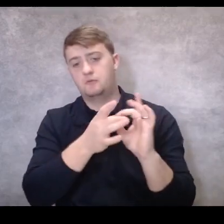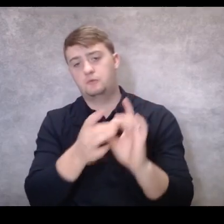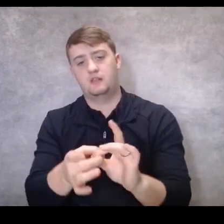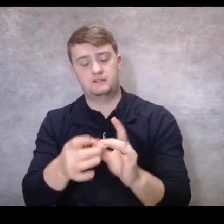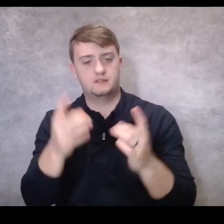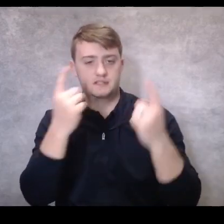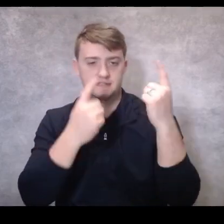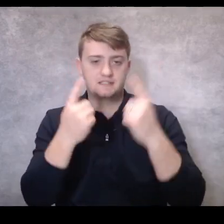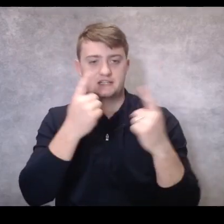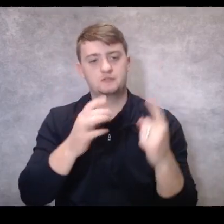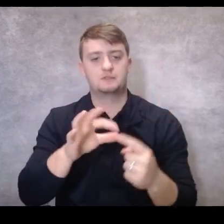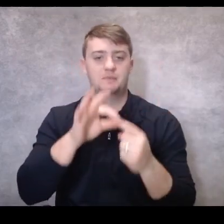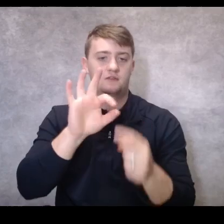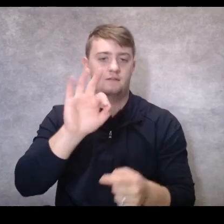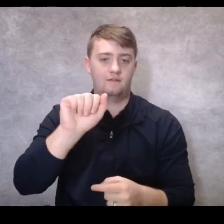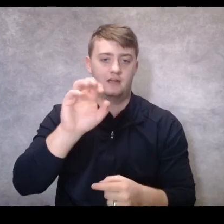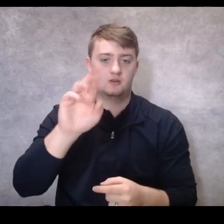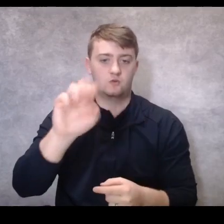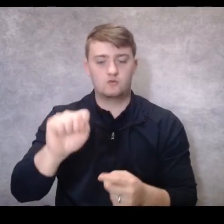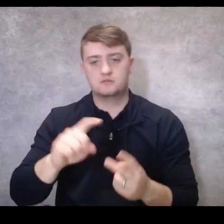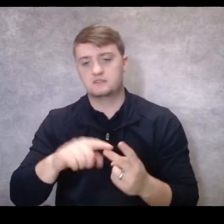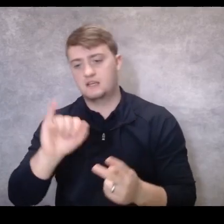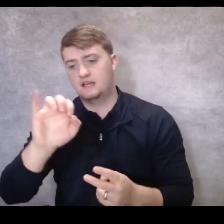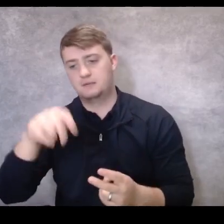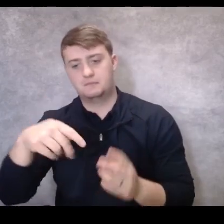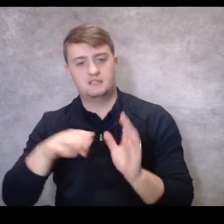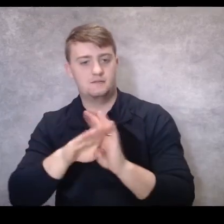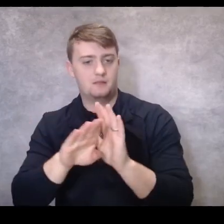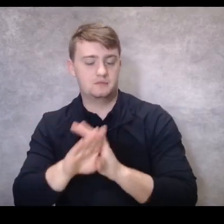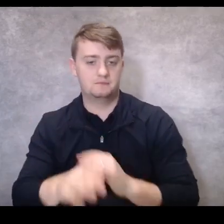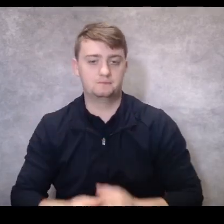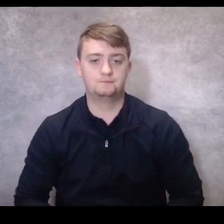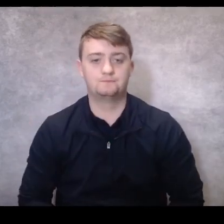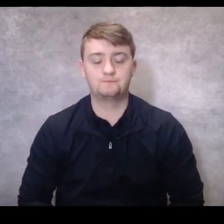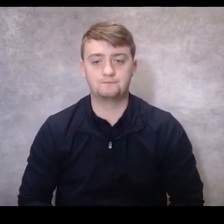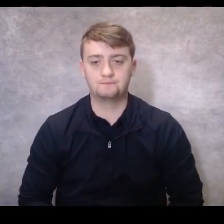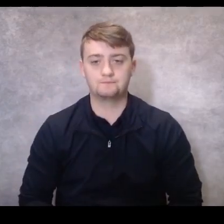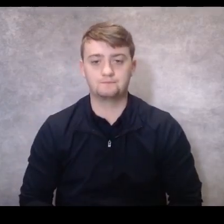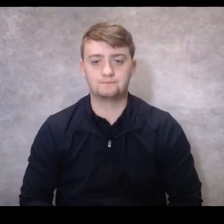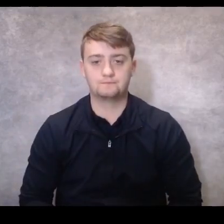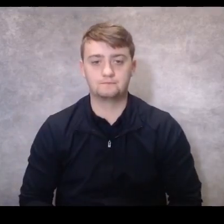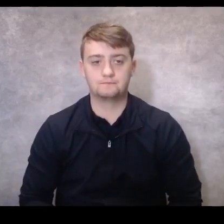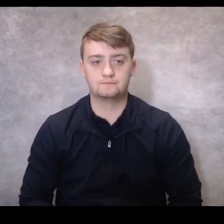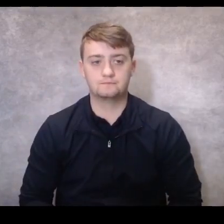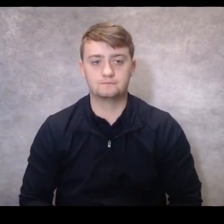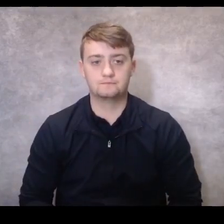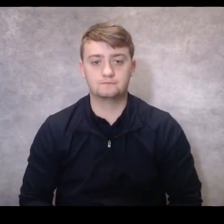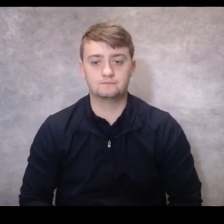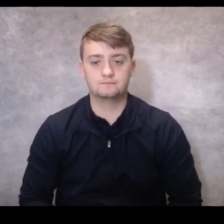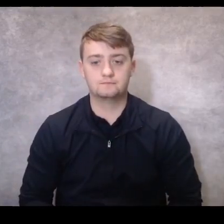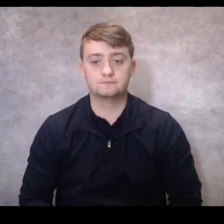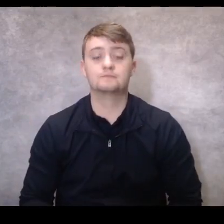requirements related to the consideration of special factors and IEP development.